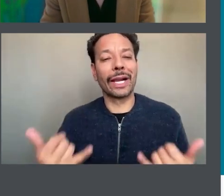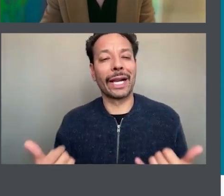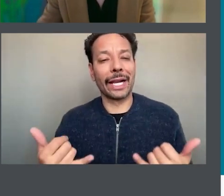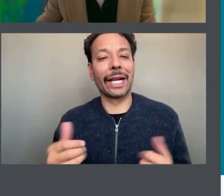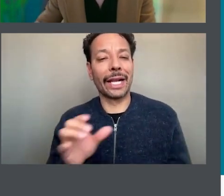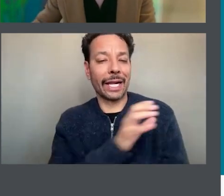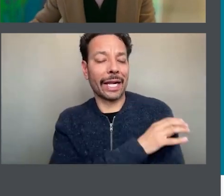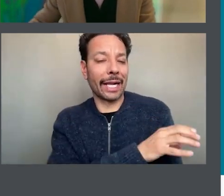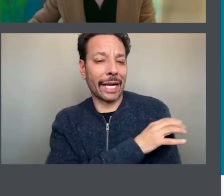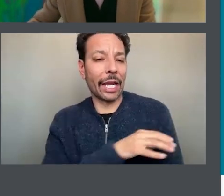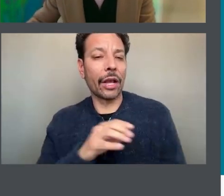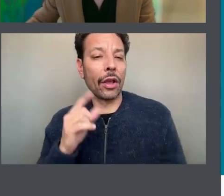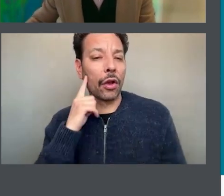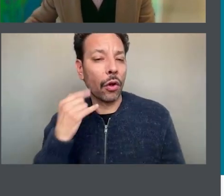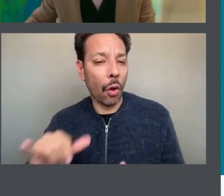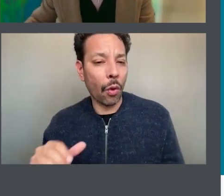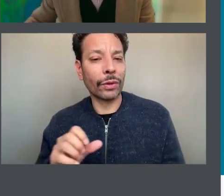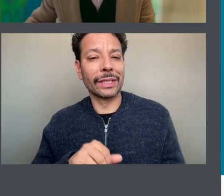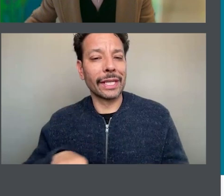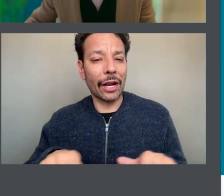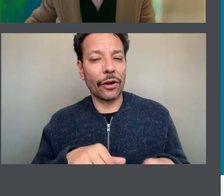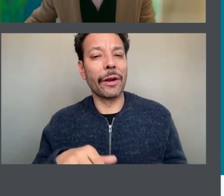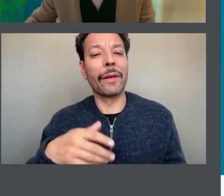standard of the pediatric SSQ.